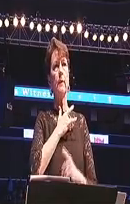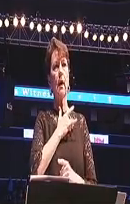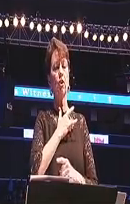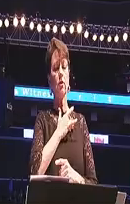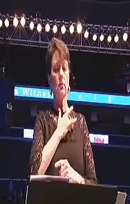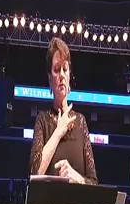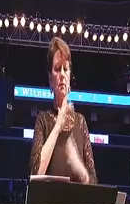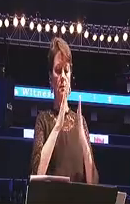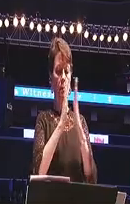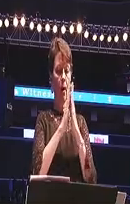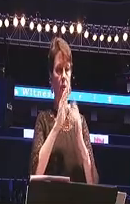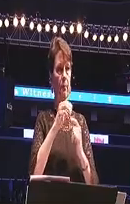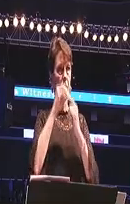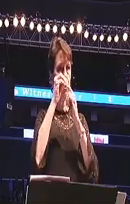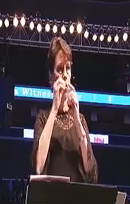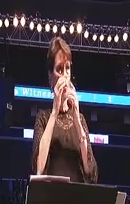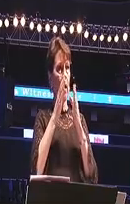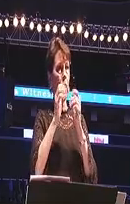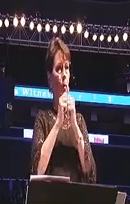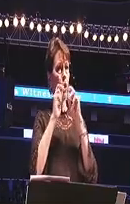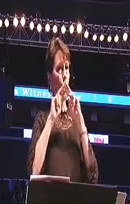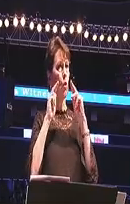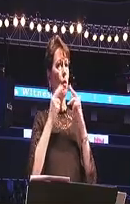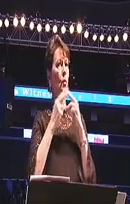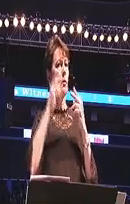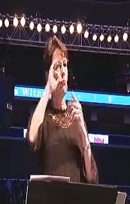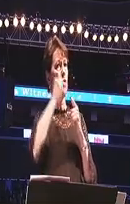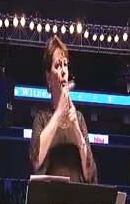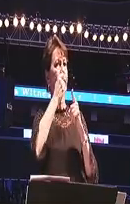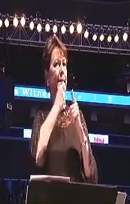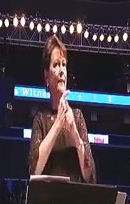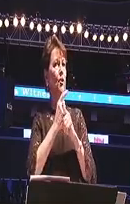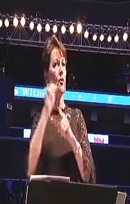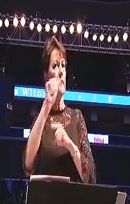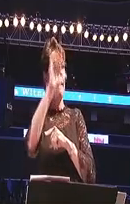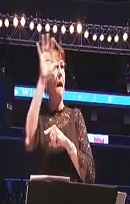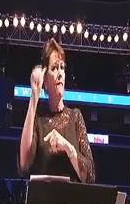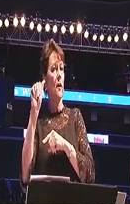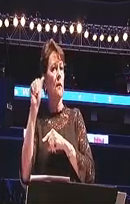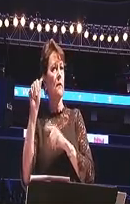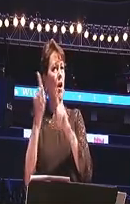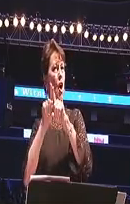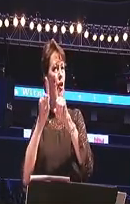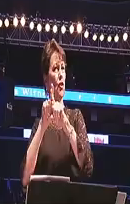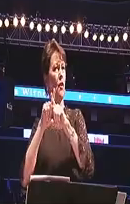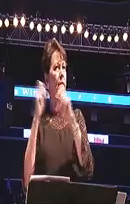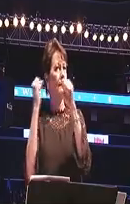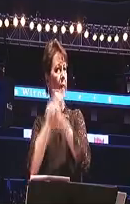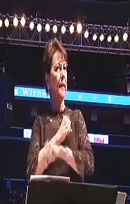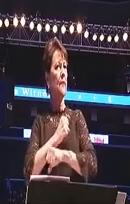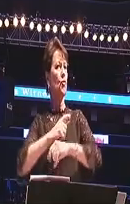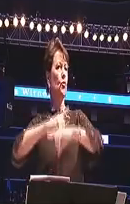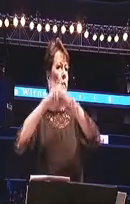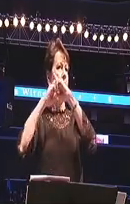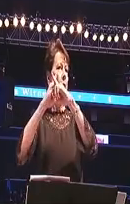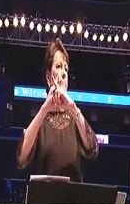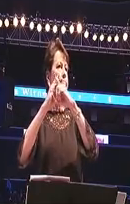pray in a special way in union with our brothers and sisters in Africa who are also fighting to defend the sanctity of human